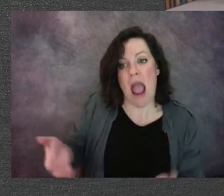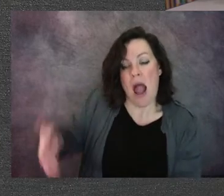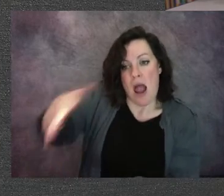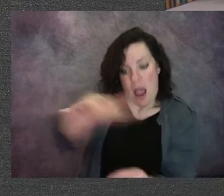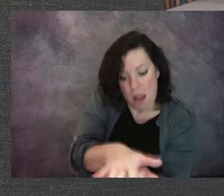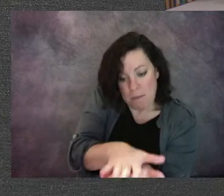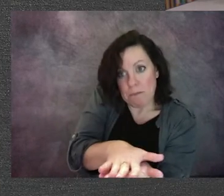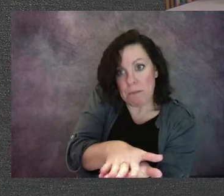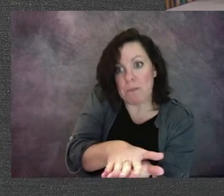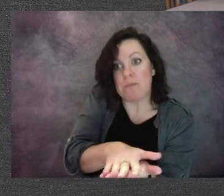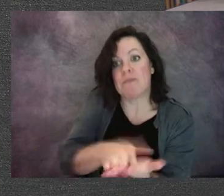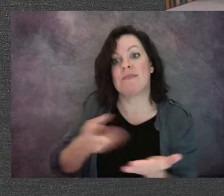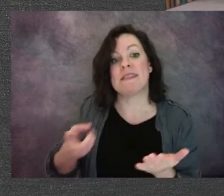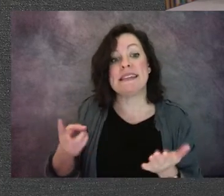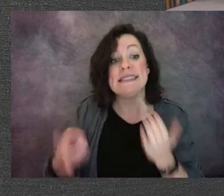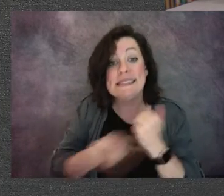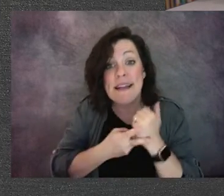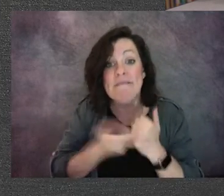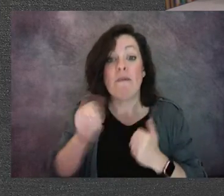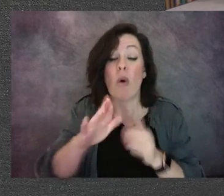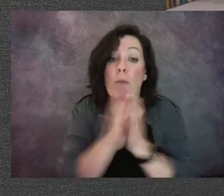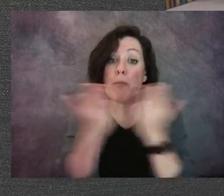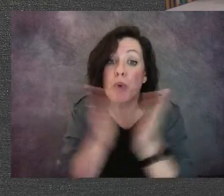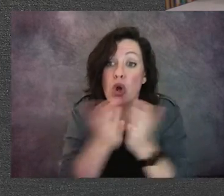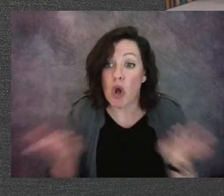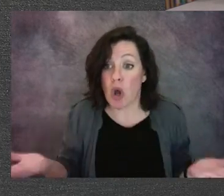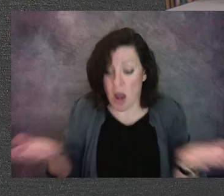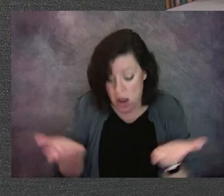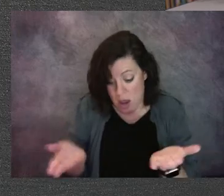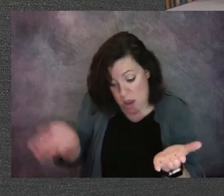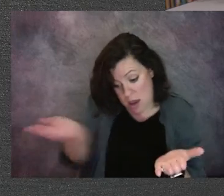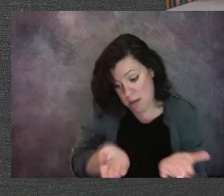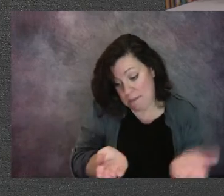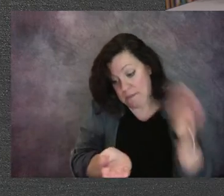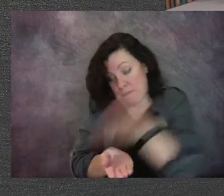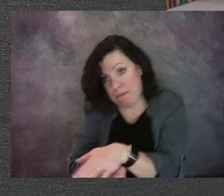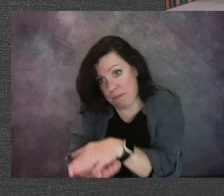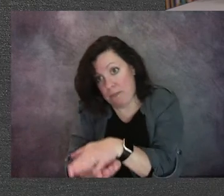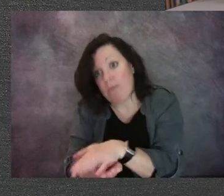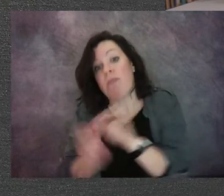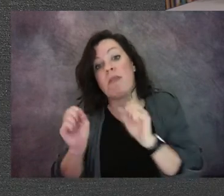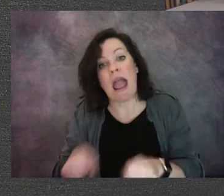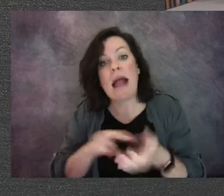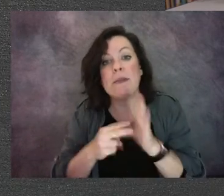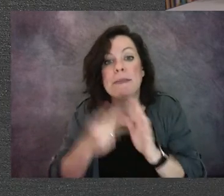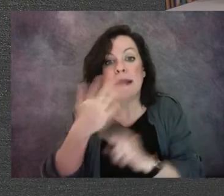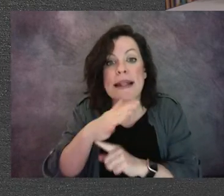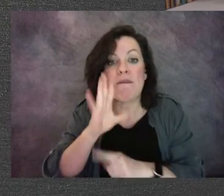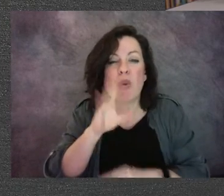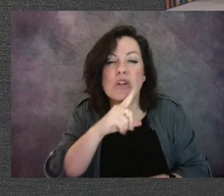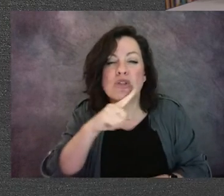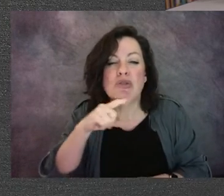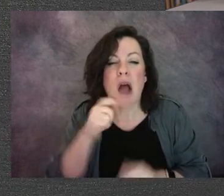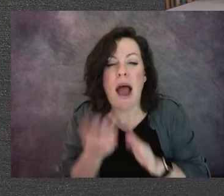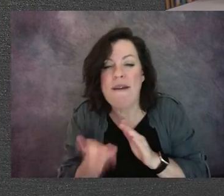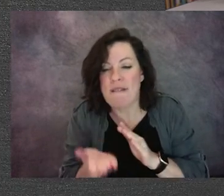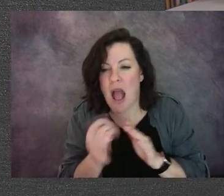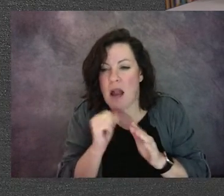the leaves. That means she would put it in a book and press it, and the leaf would stay nice and flat. You know how sometimes leaves get crumpling. Well,